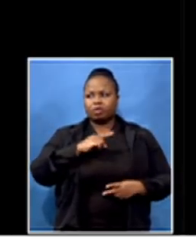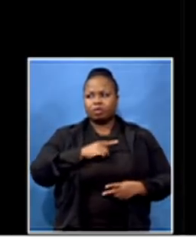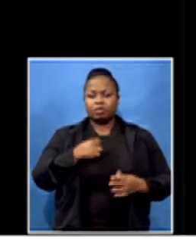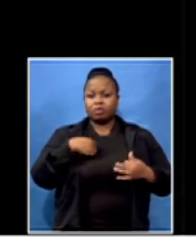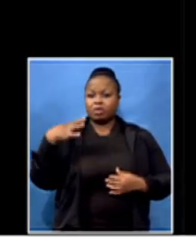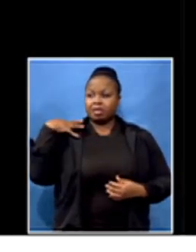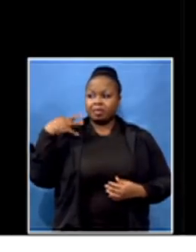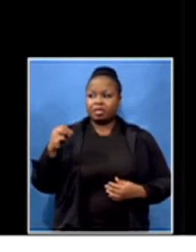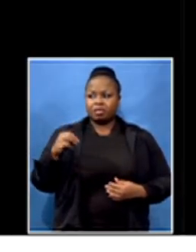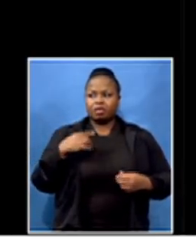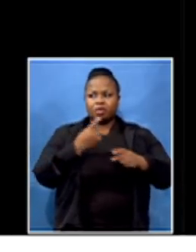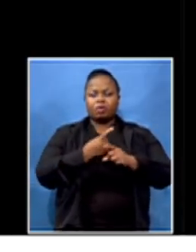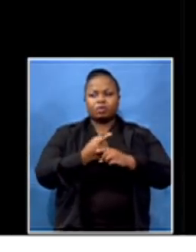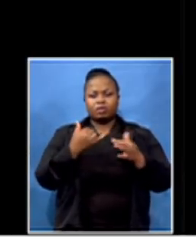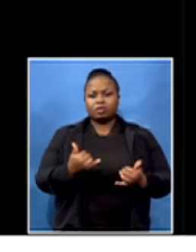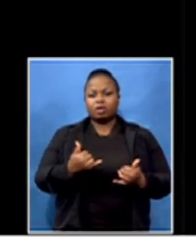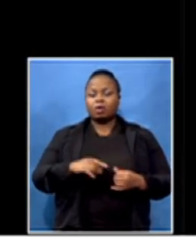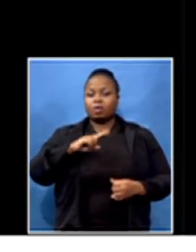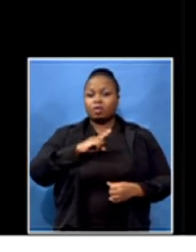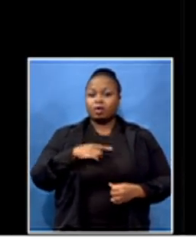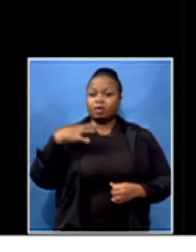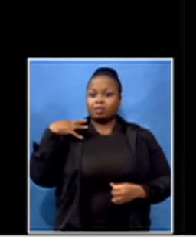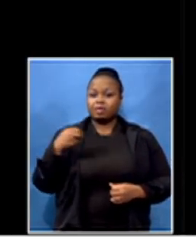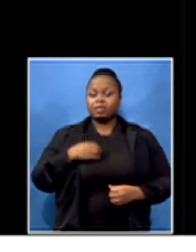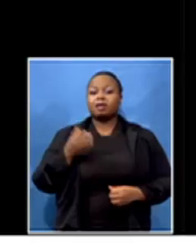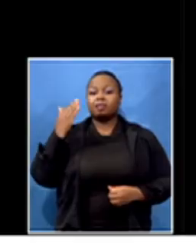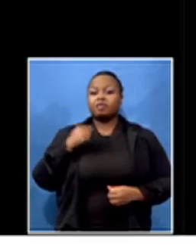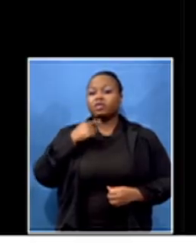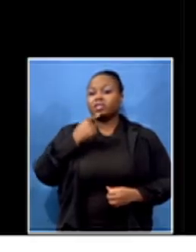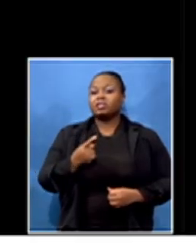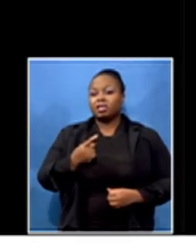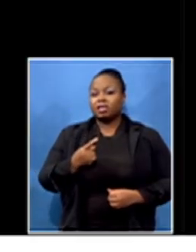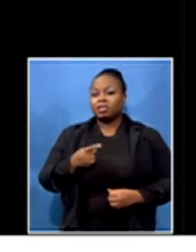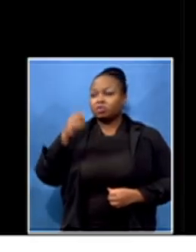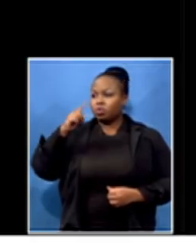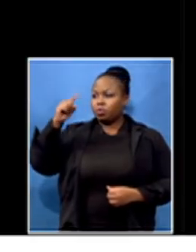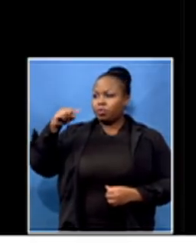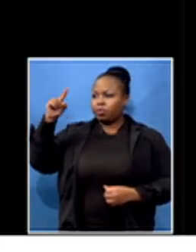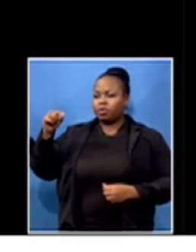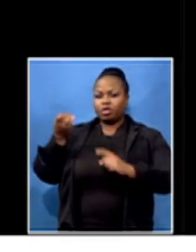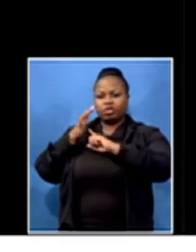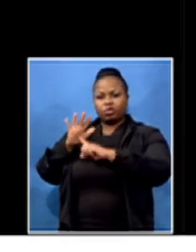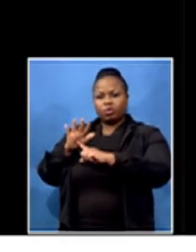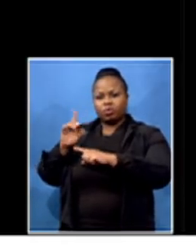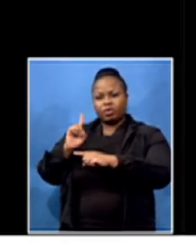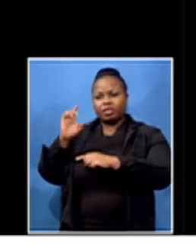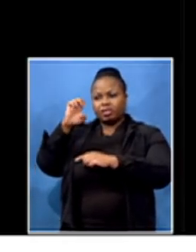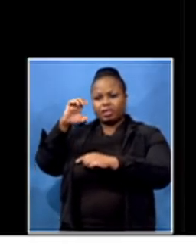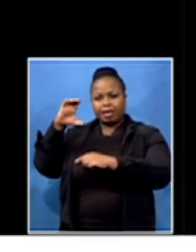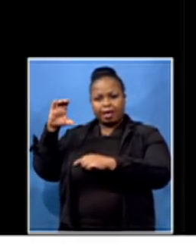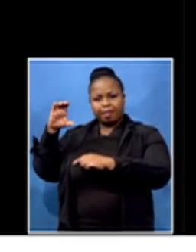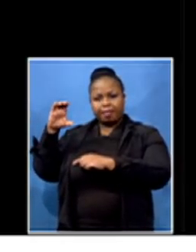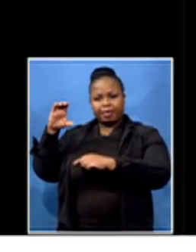was presenting, there was a graph that indicated that the Eastern Cape, Chair,